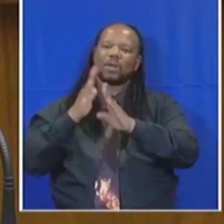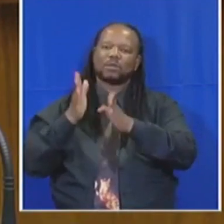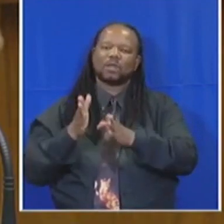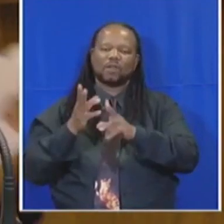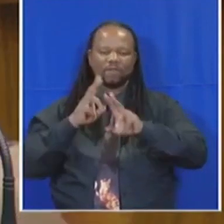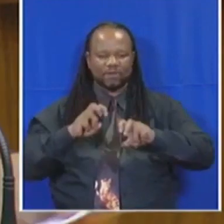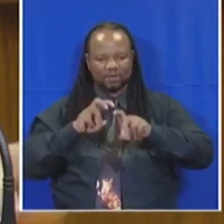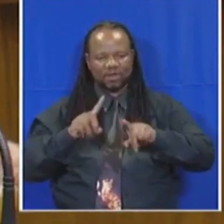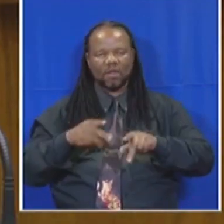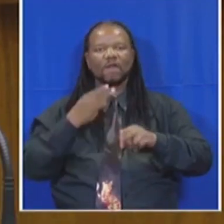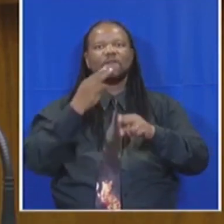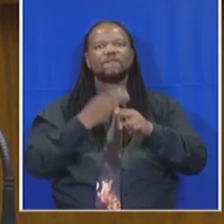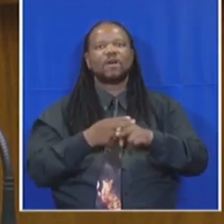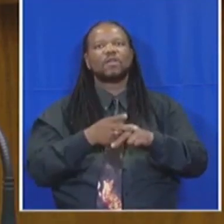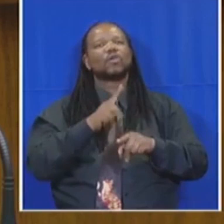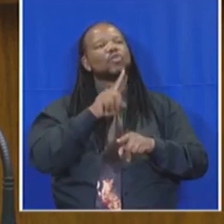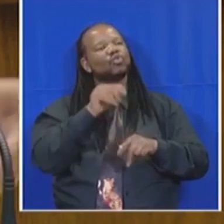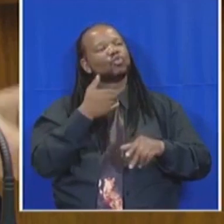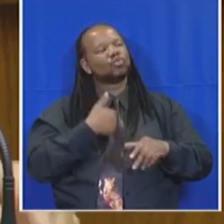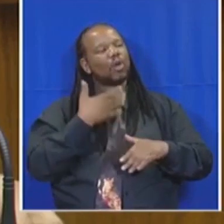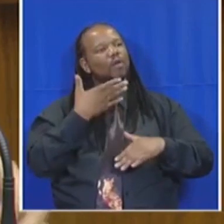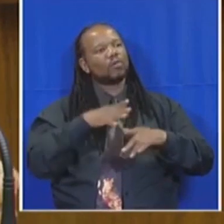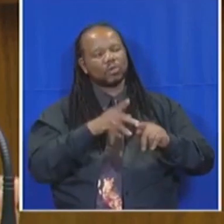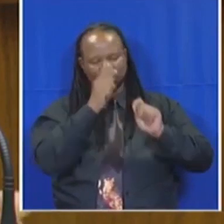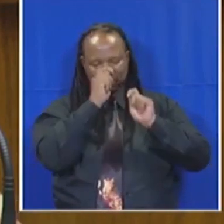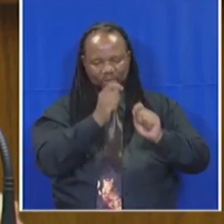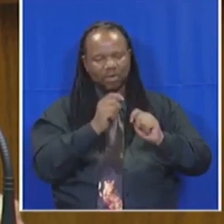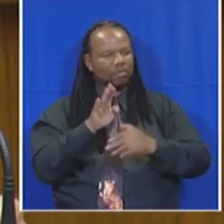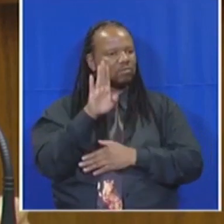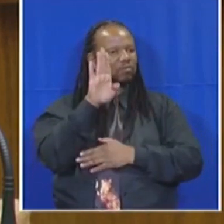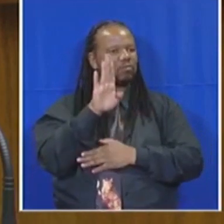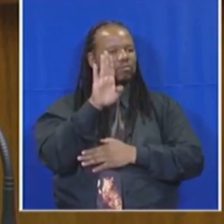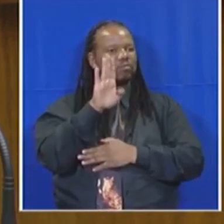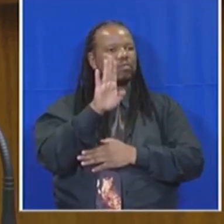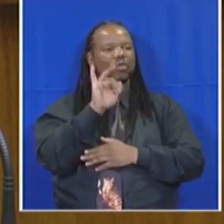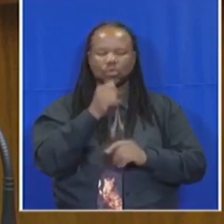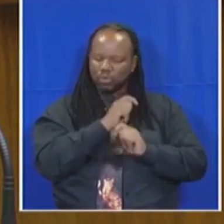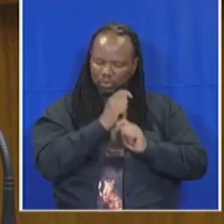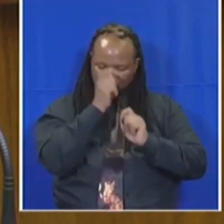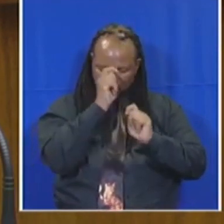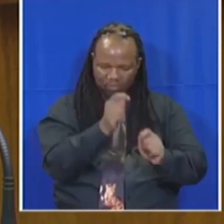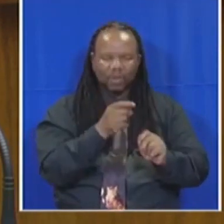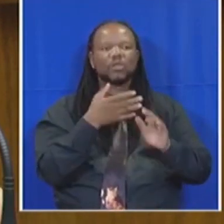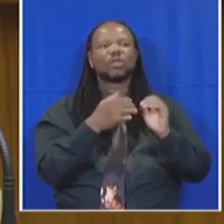Honourable Minister, you have broken your oath of office. You're in contempt of court. You've trampled on our